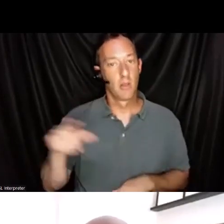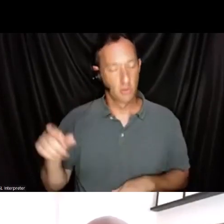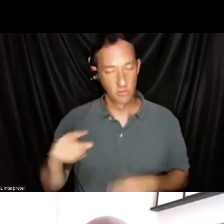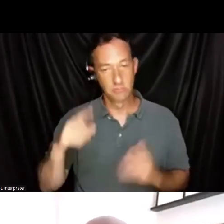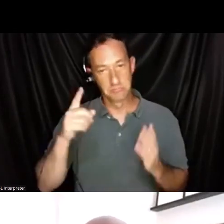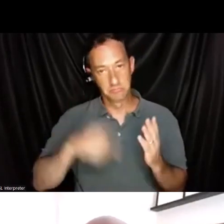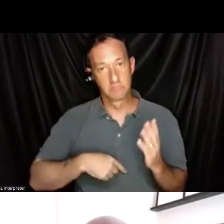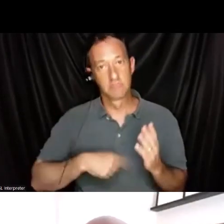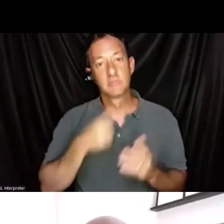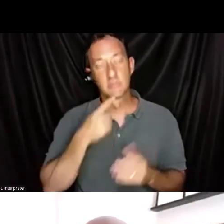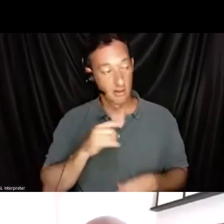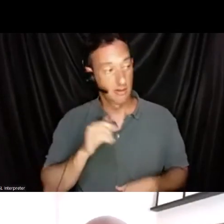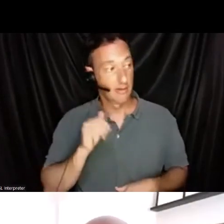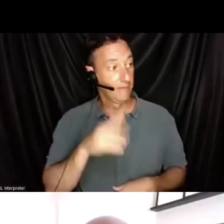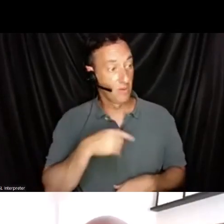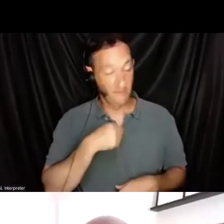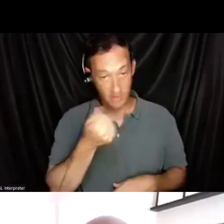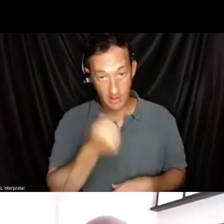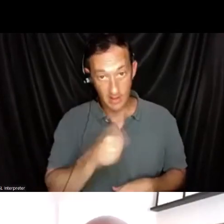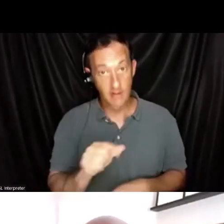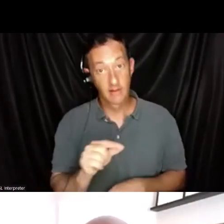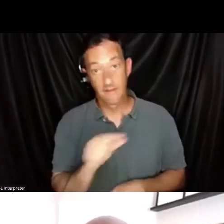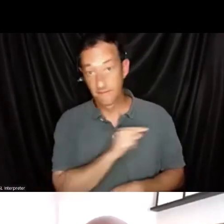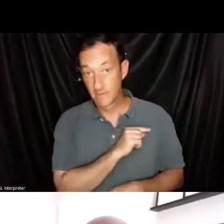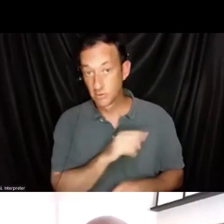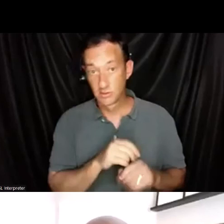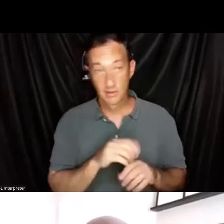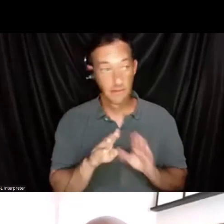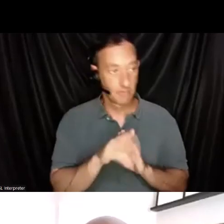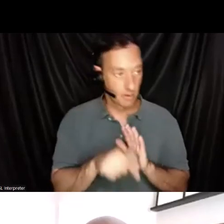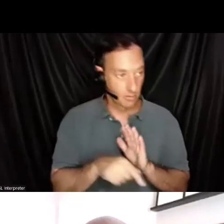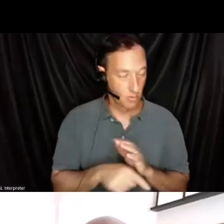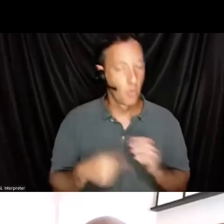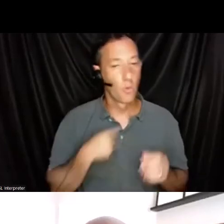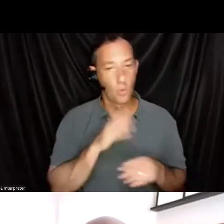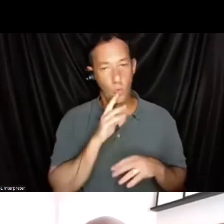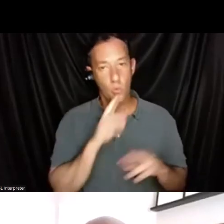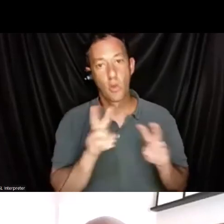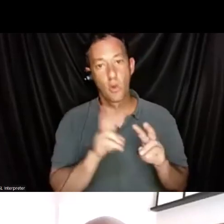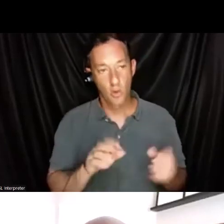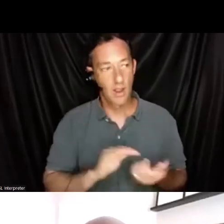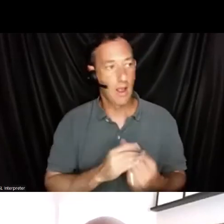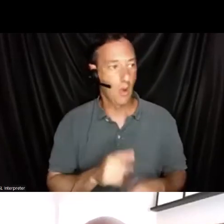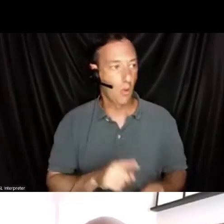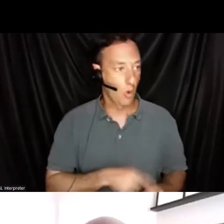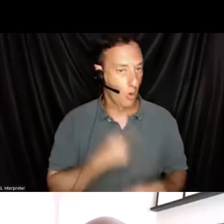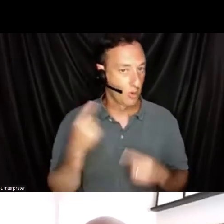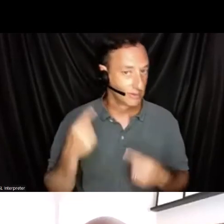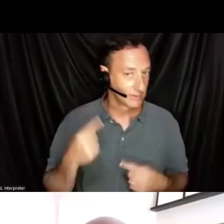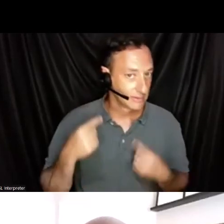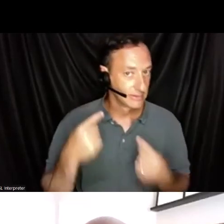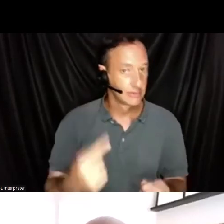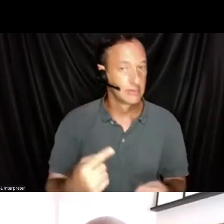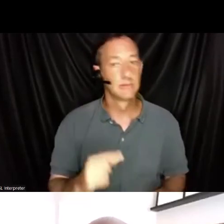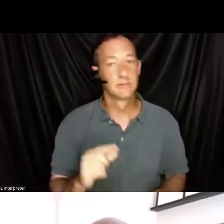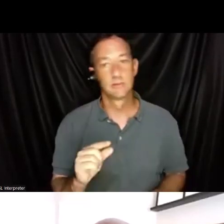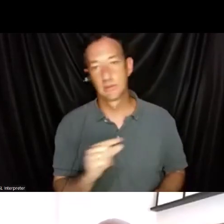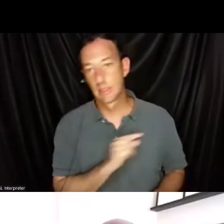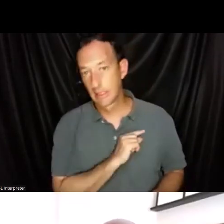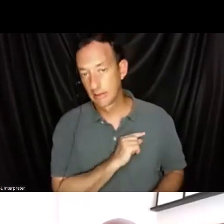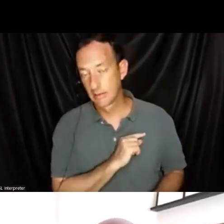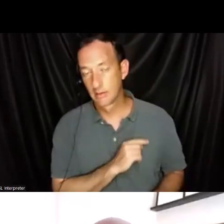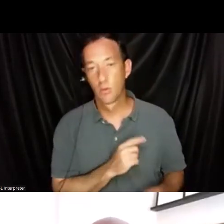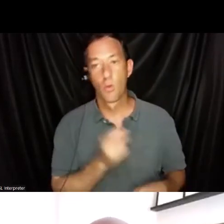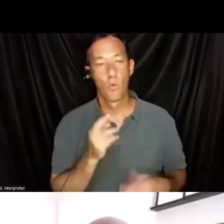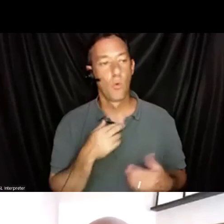look at if you have any convictions in your background. We are going to look at the length of time since the conviction, maybe, or we